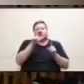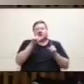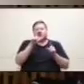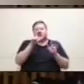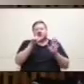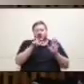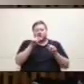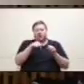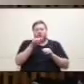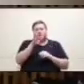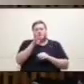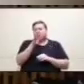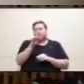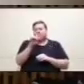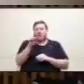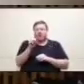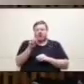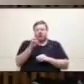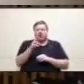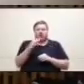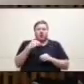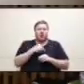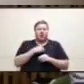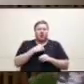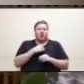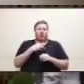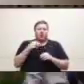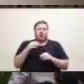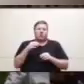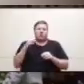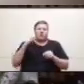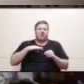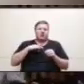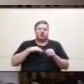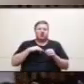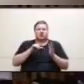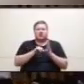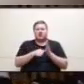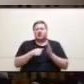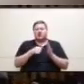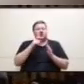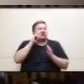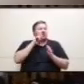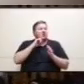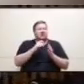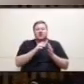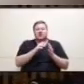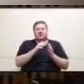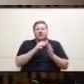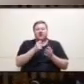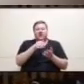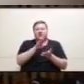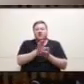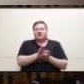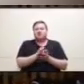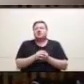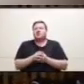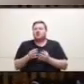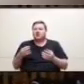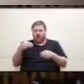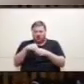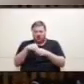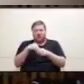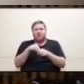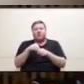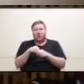in relation to pension funds. And as a corrective measure going forward, we have engaged all the pension funds and